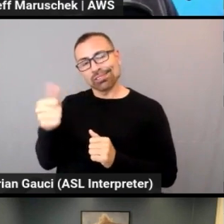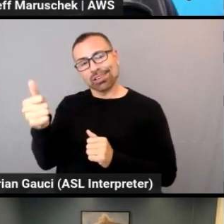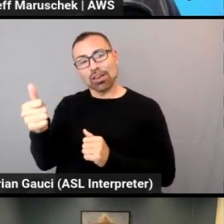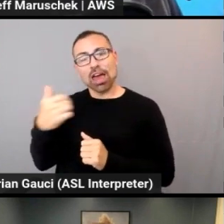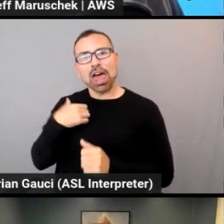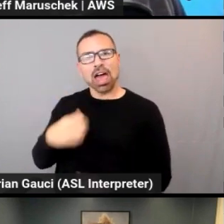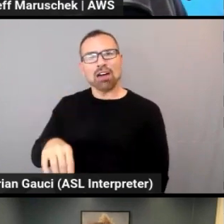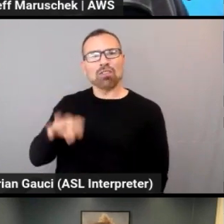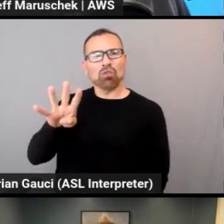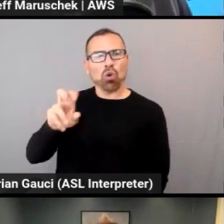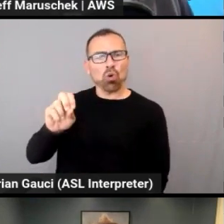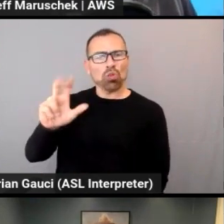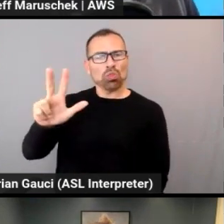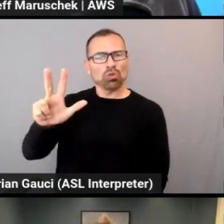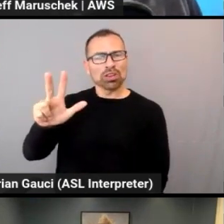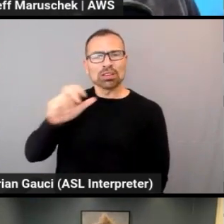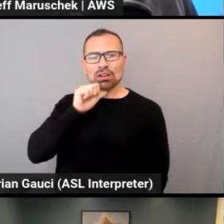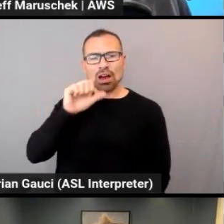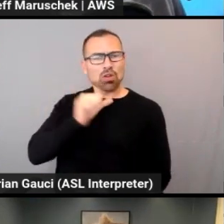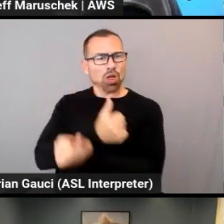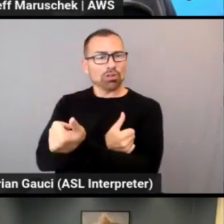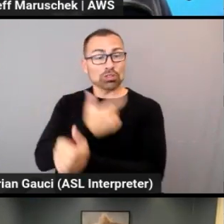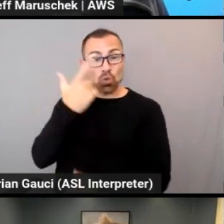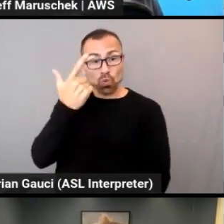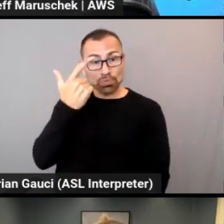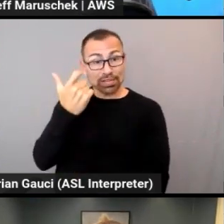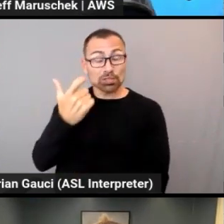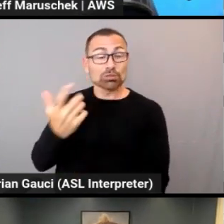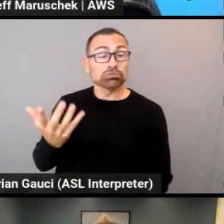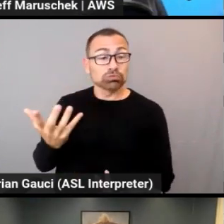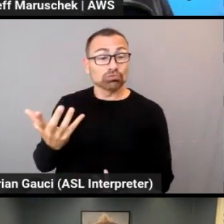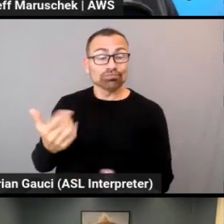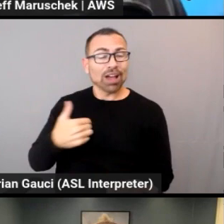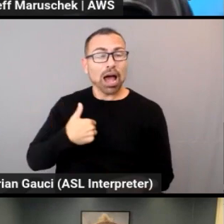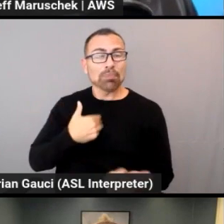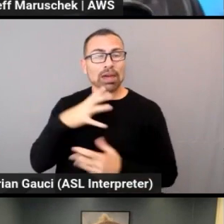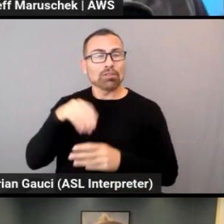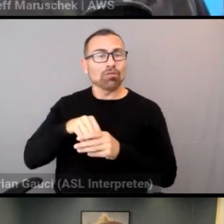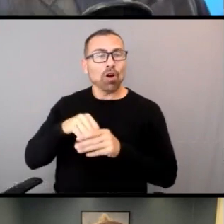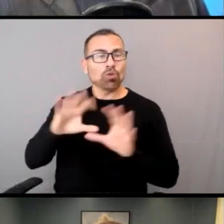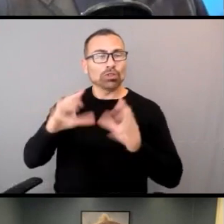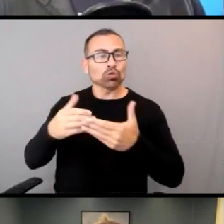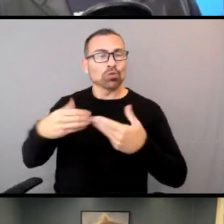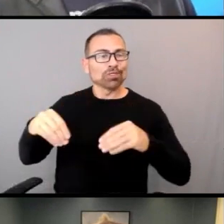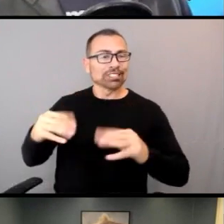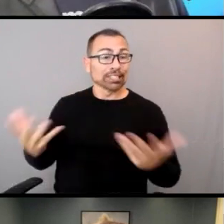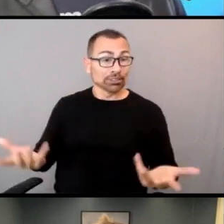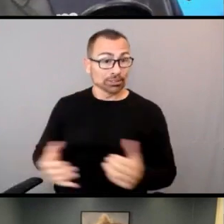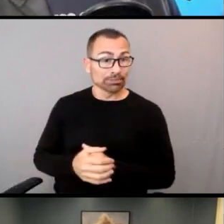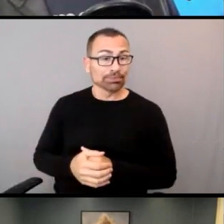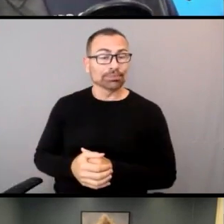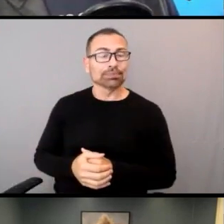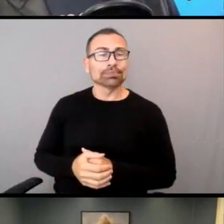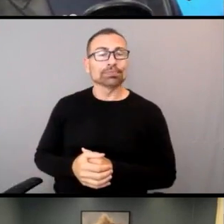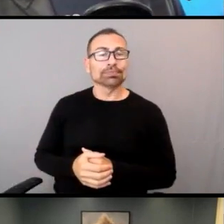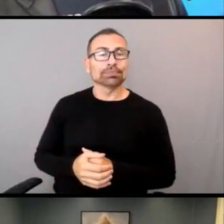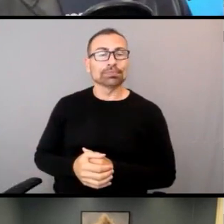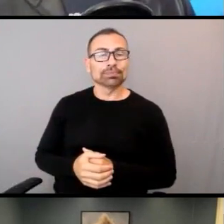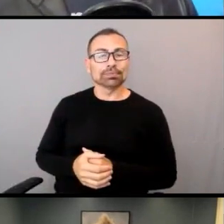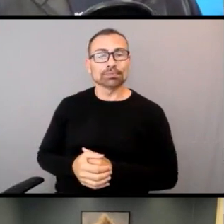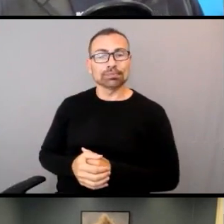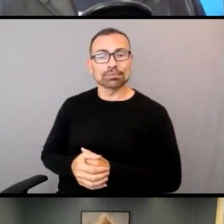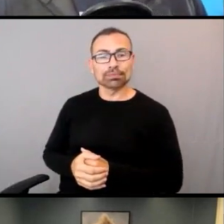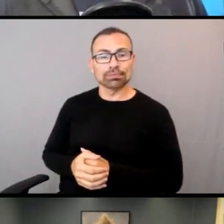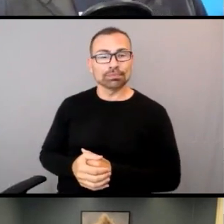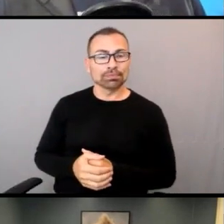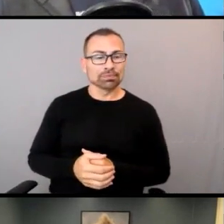unauthorized because with a sales application, I'm not part of the sales group. Awesome. Now, Riggs, something that we're getting